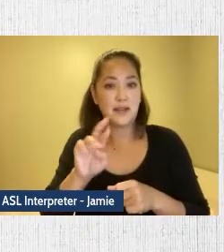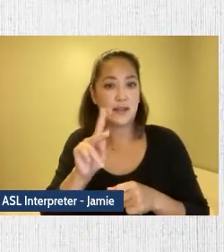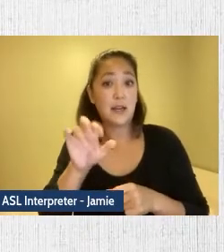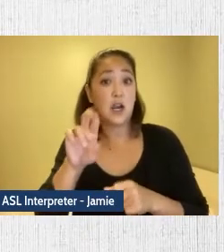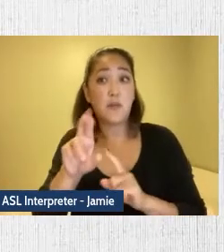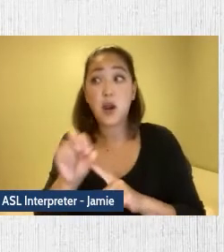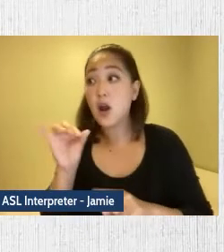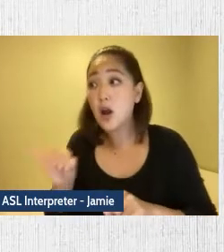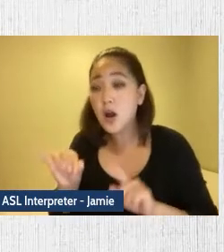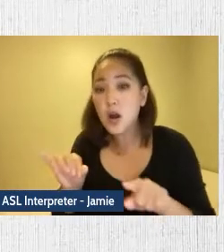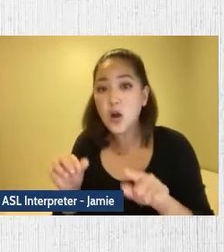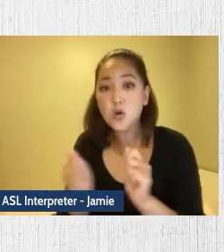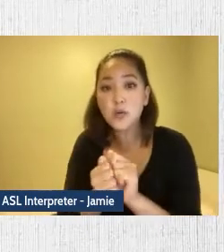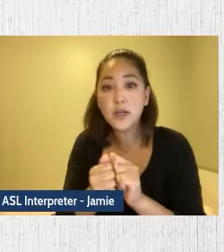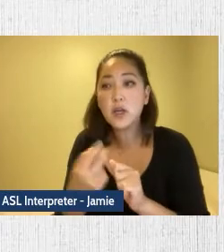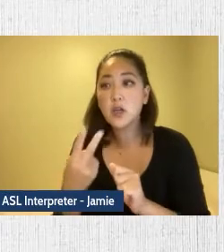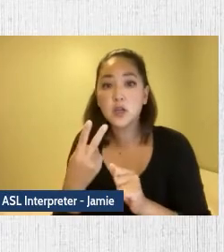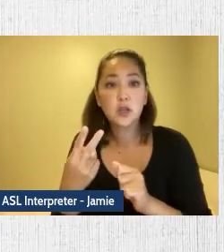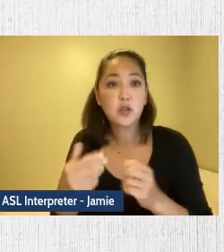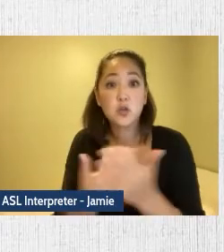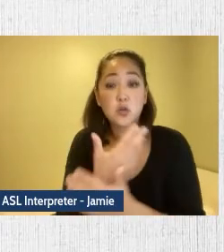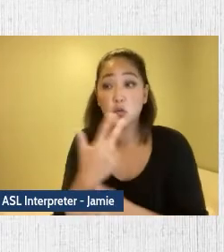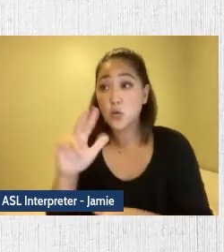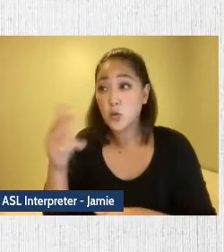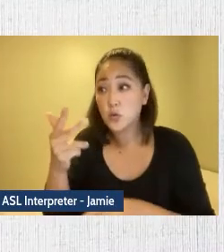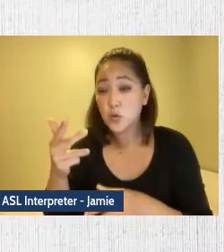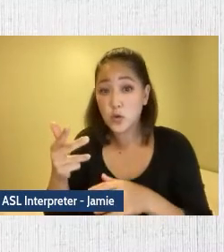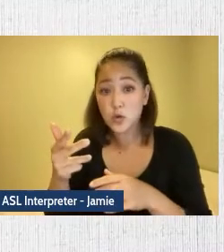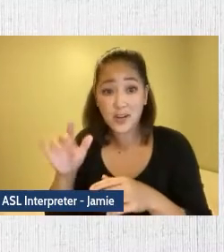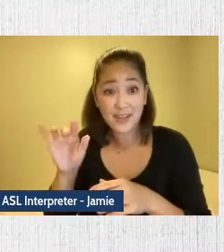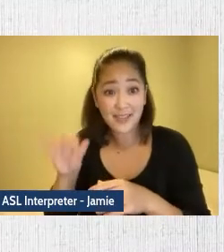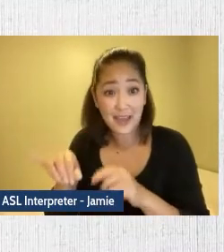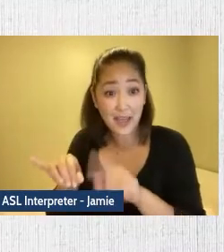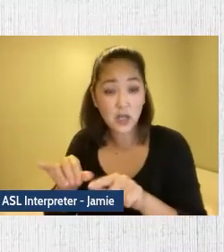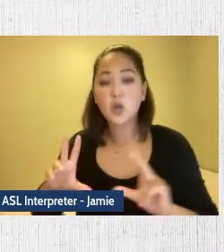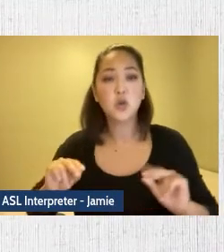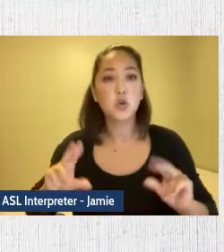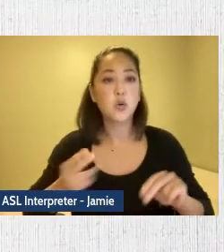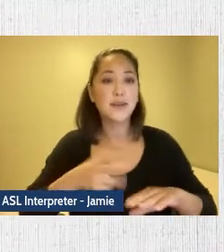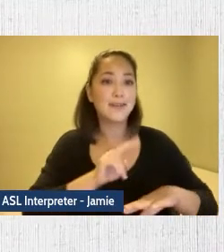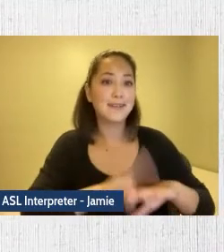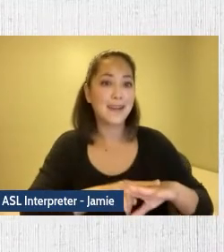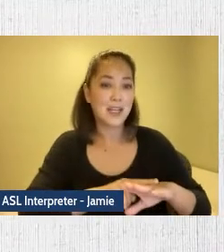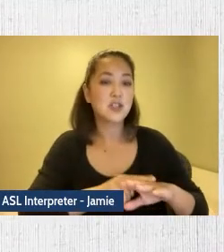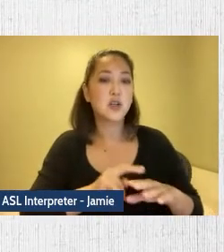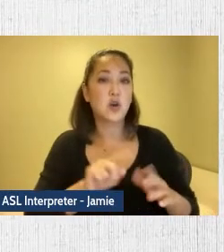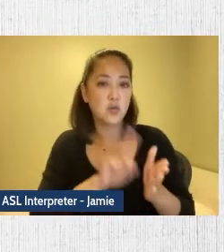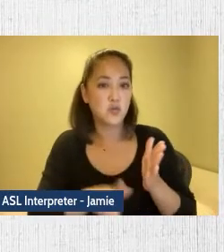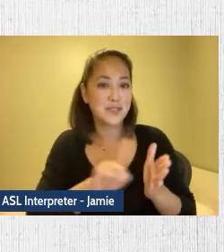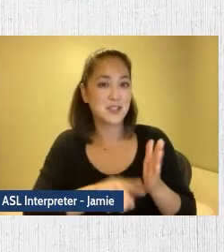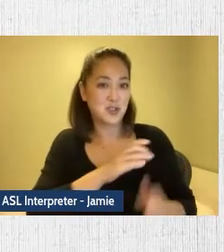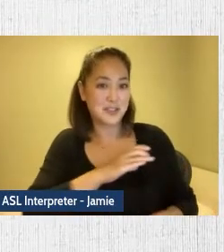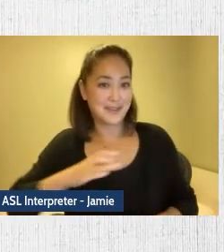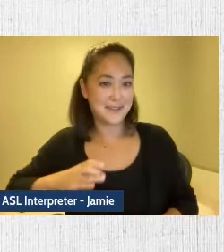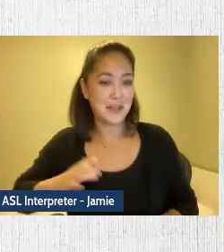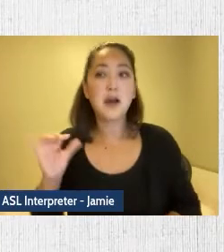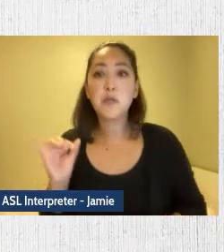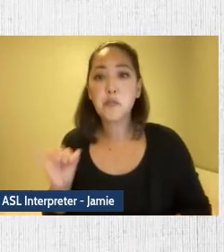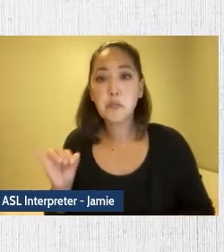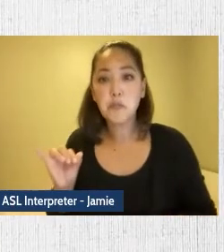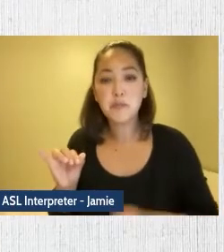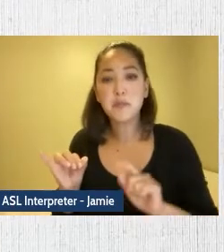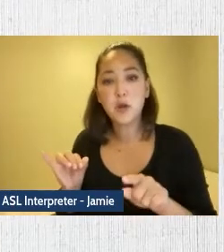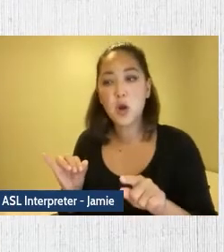with the new third crossing. No, actually, this is for this is in general. with the National Research Council. Oh, okay, yeah. Cool. And in particular, we're focusing